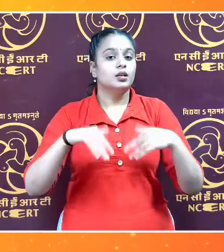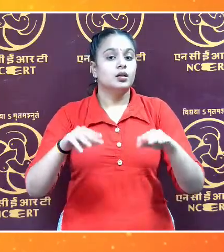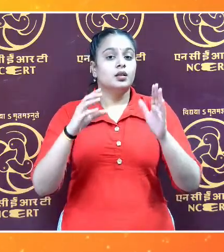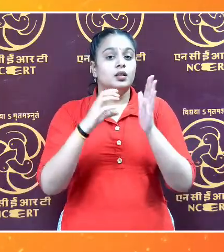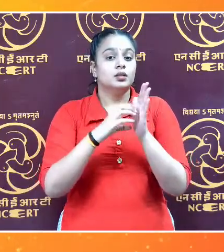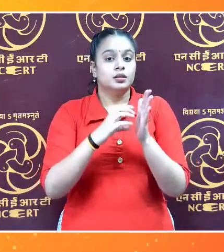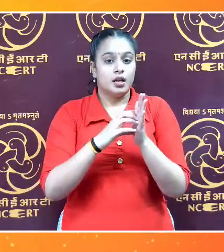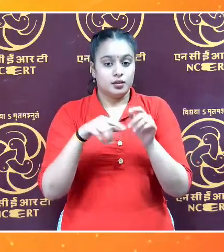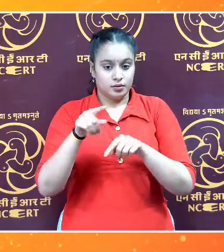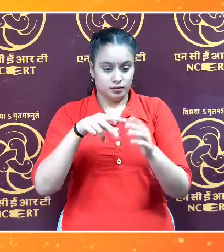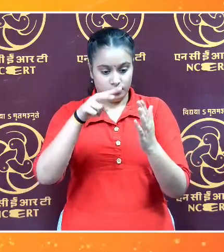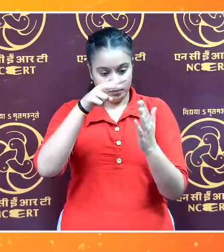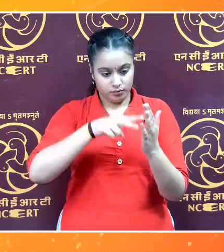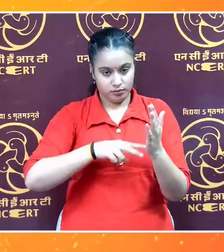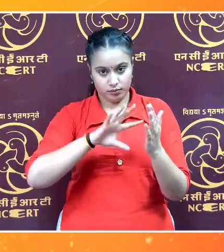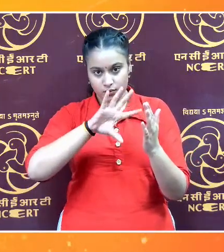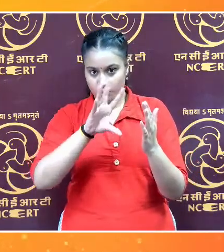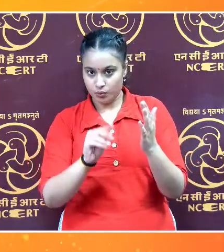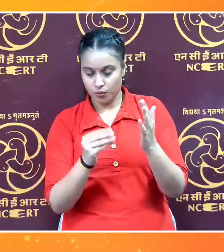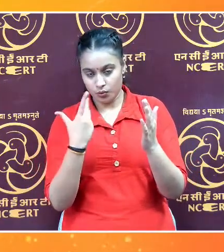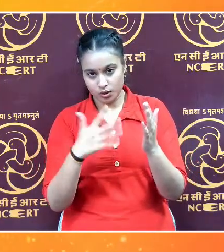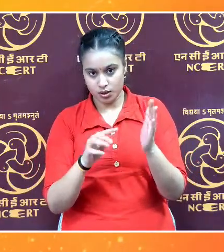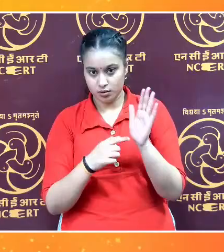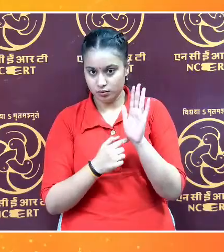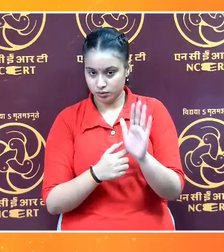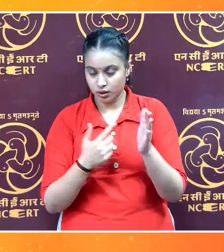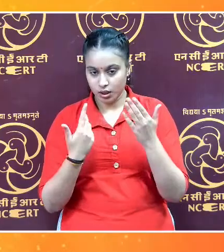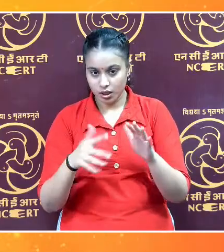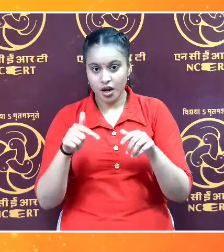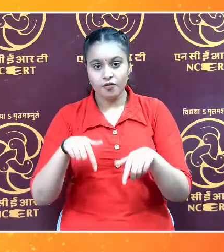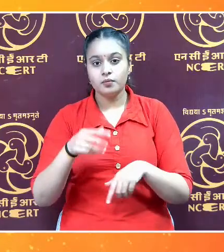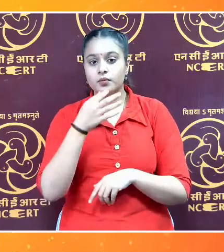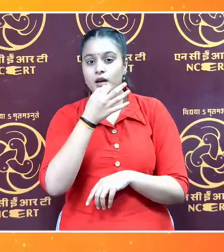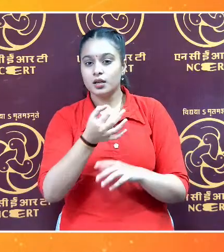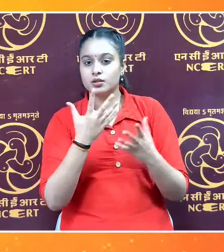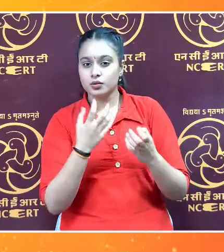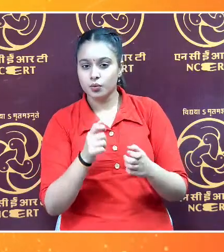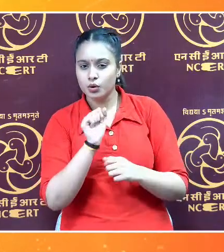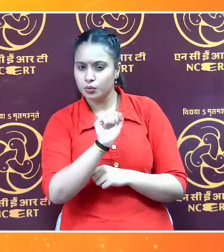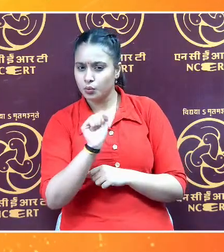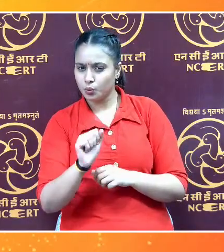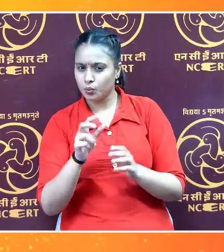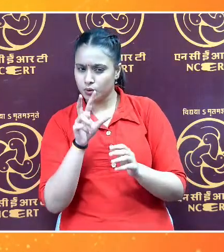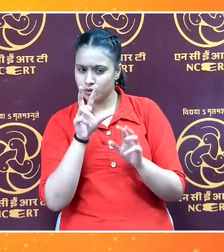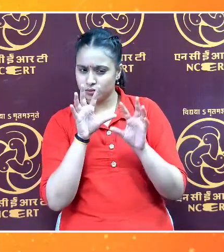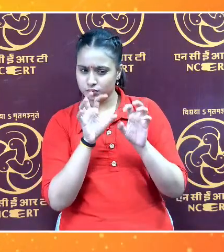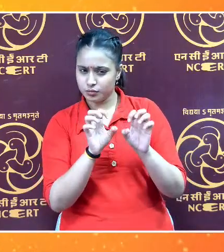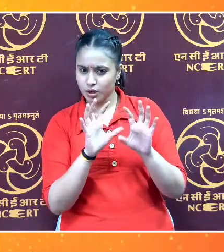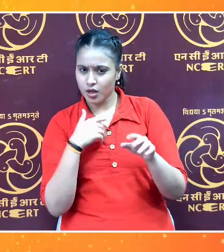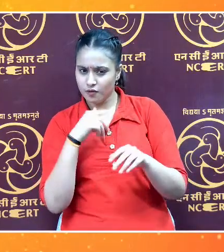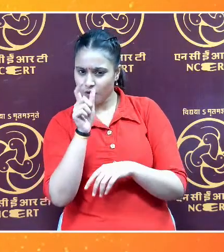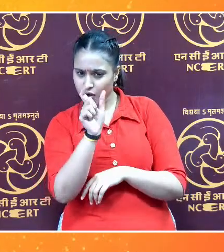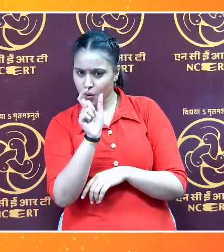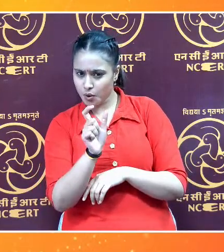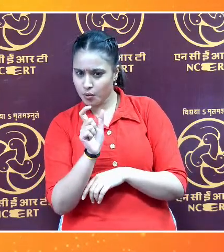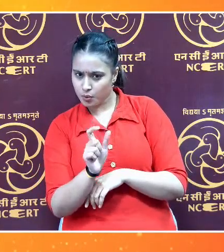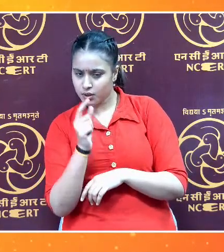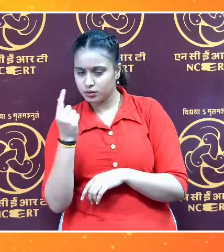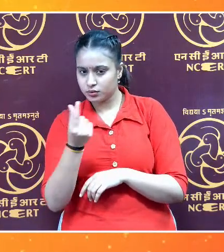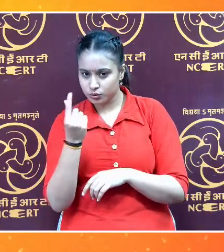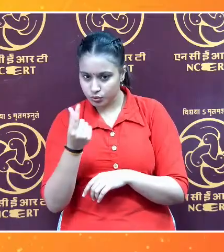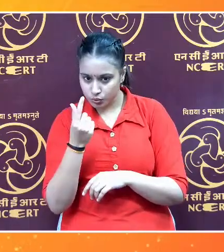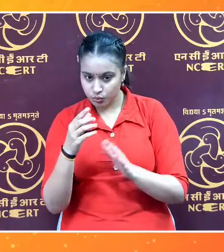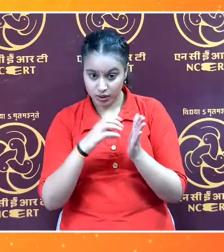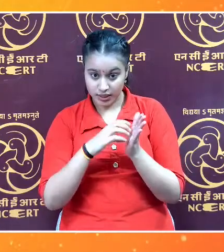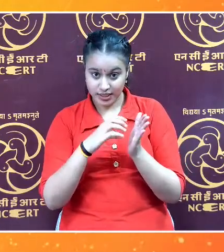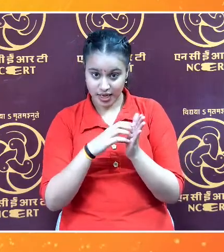have, I just read all the text to you. Yes. So I want to ask you, did you notice that there were some words? These are the words which were used in the text